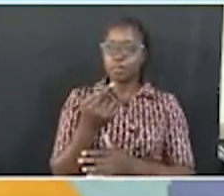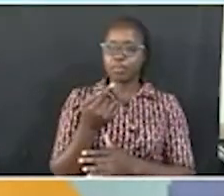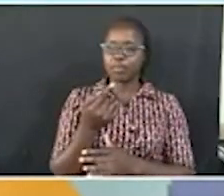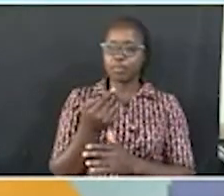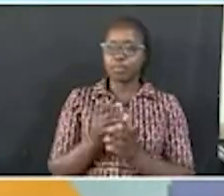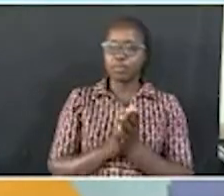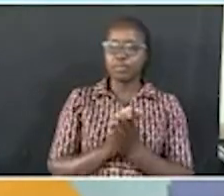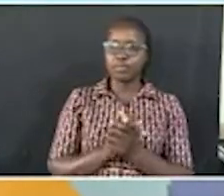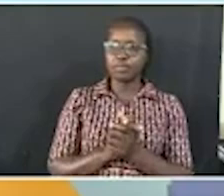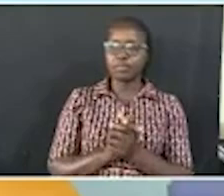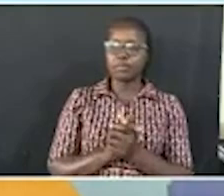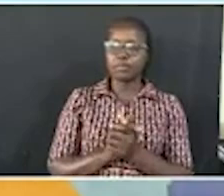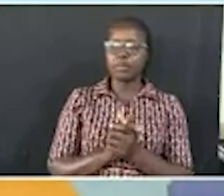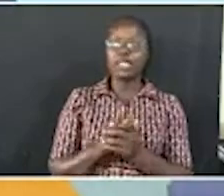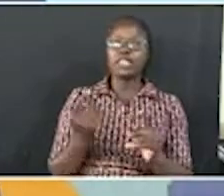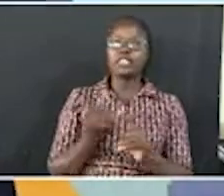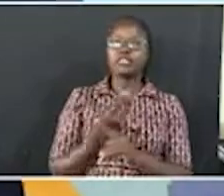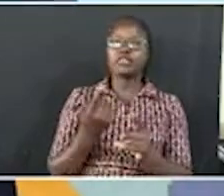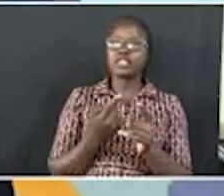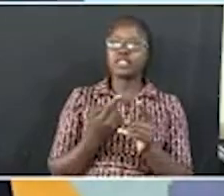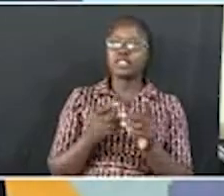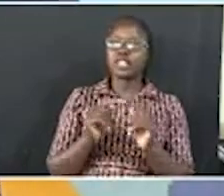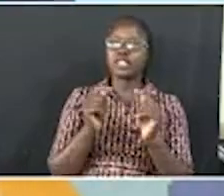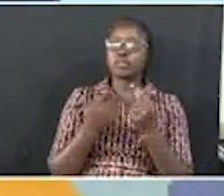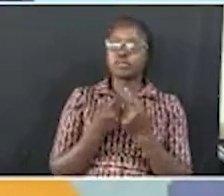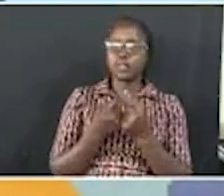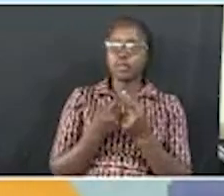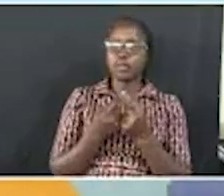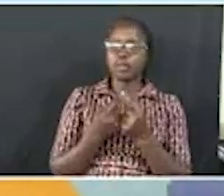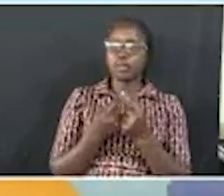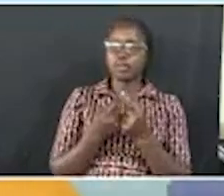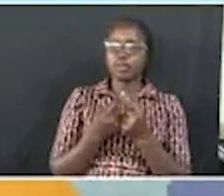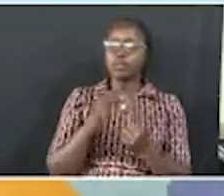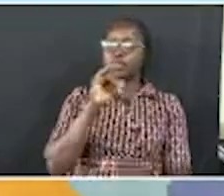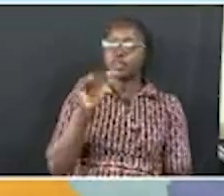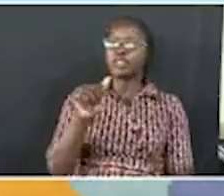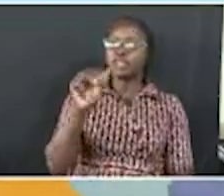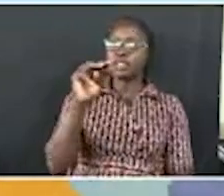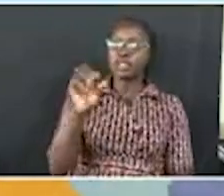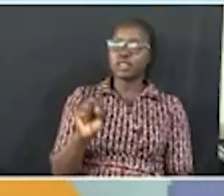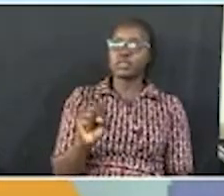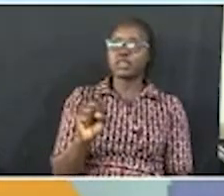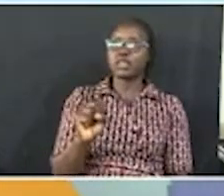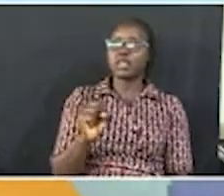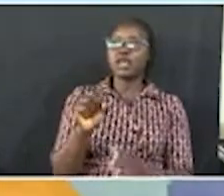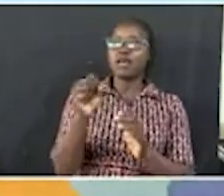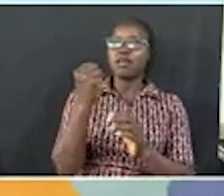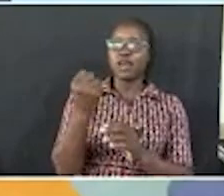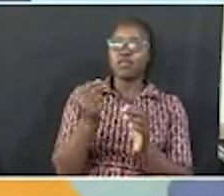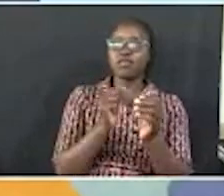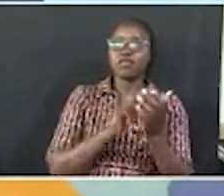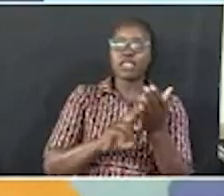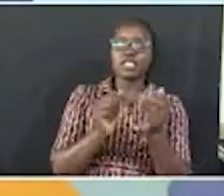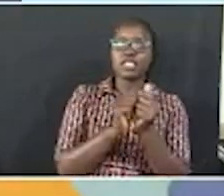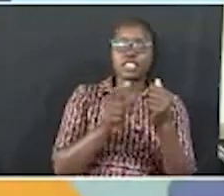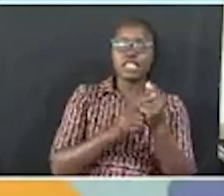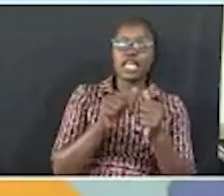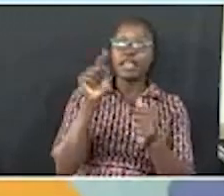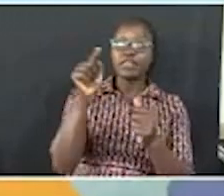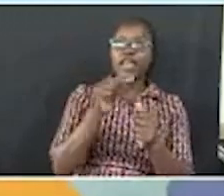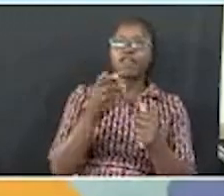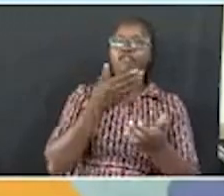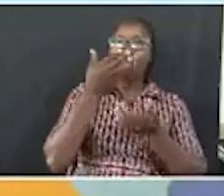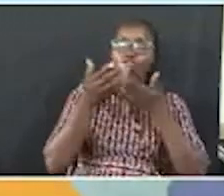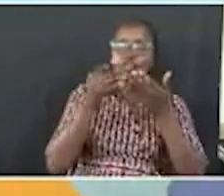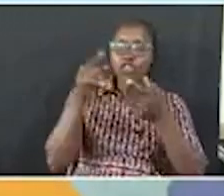I will read from three different versions. The Bible says, James chapter 5 verse 16, that therefore confess